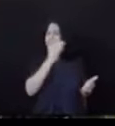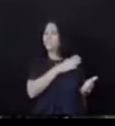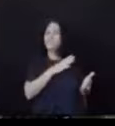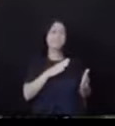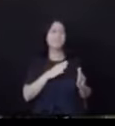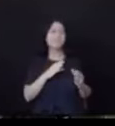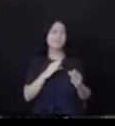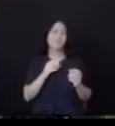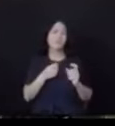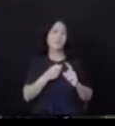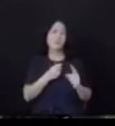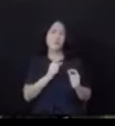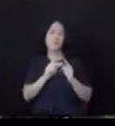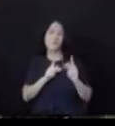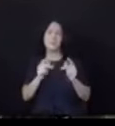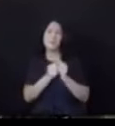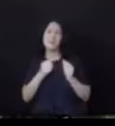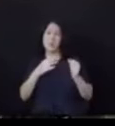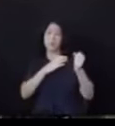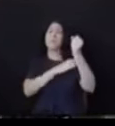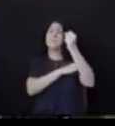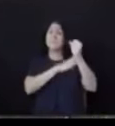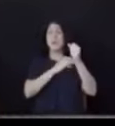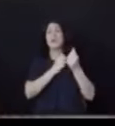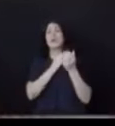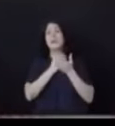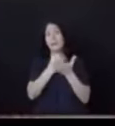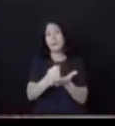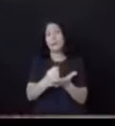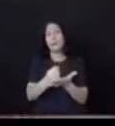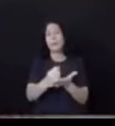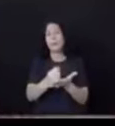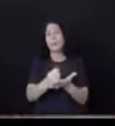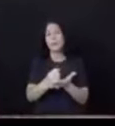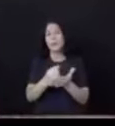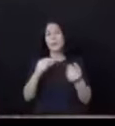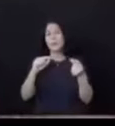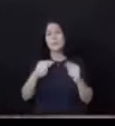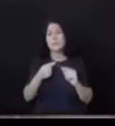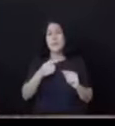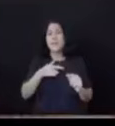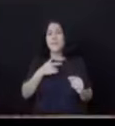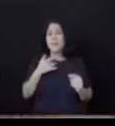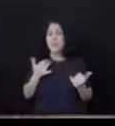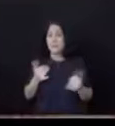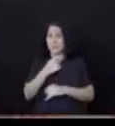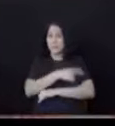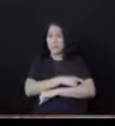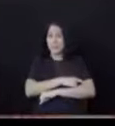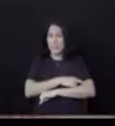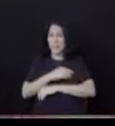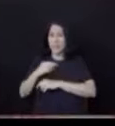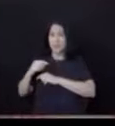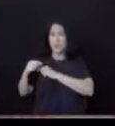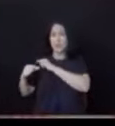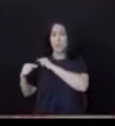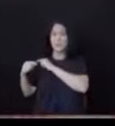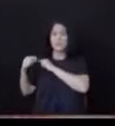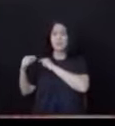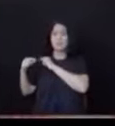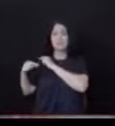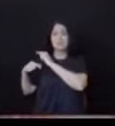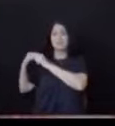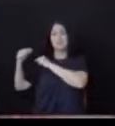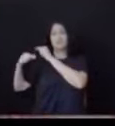ones with the power to help the pain they're feeling today has been passed down to them from